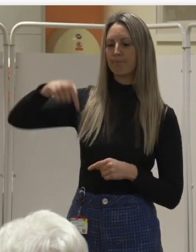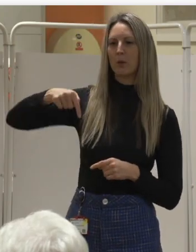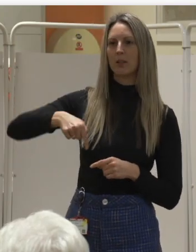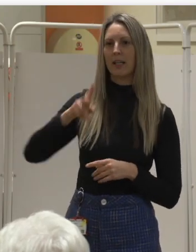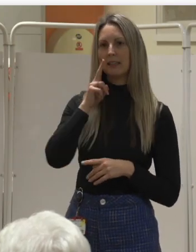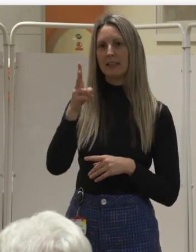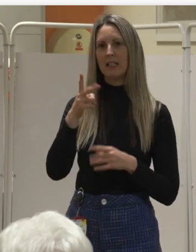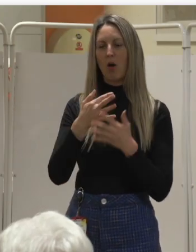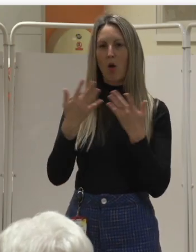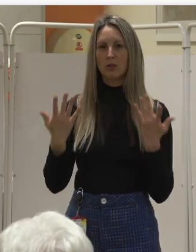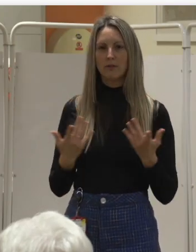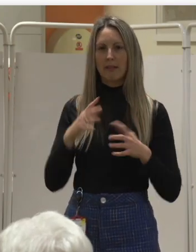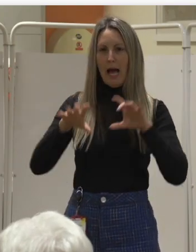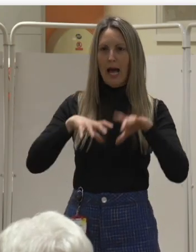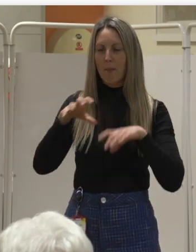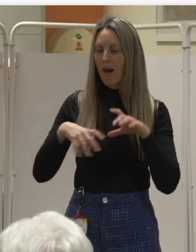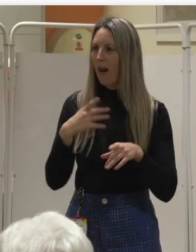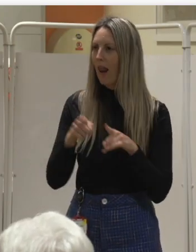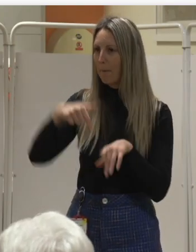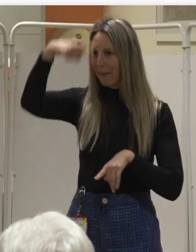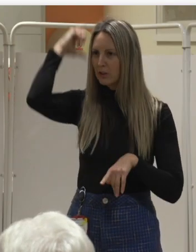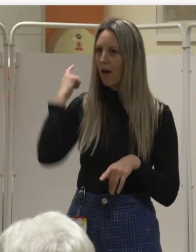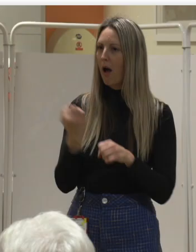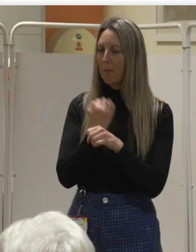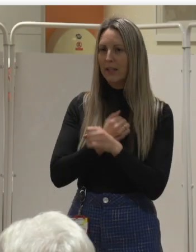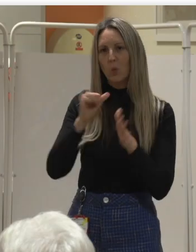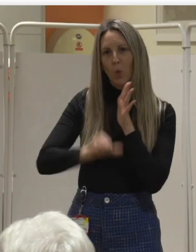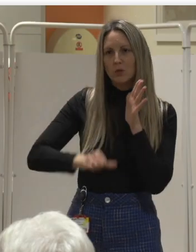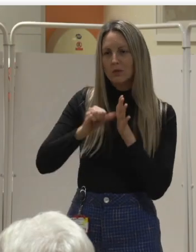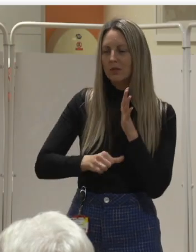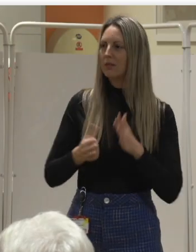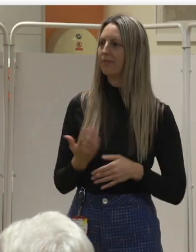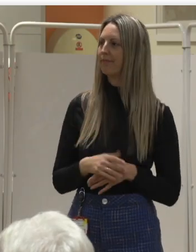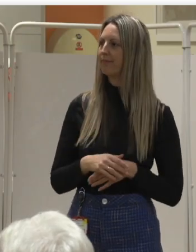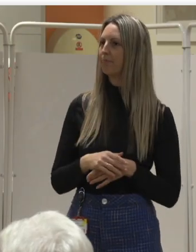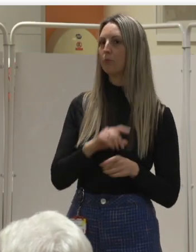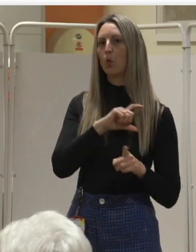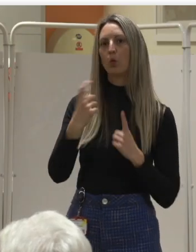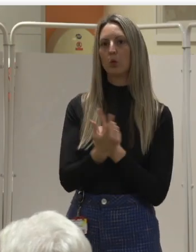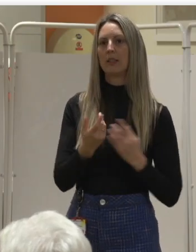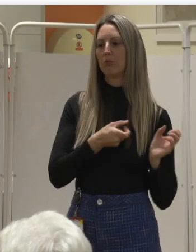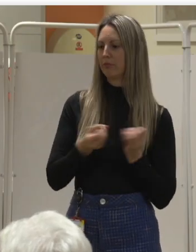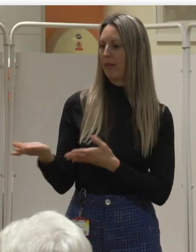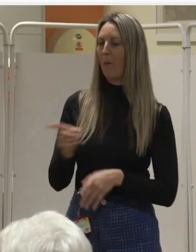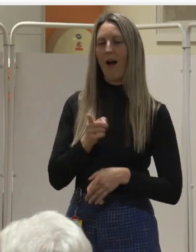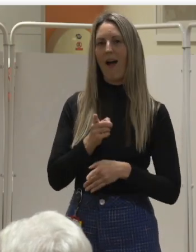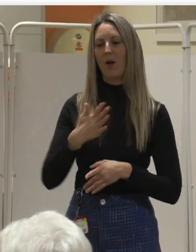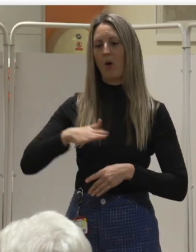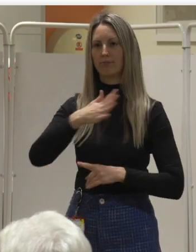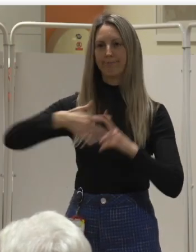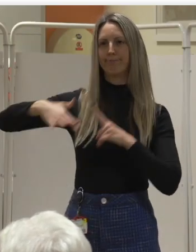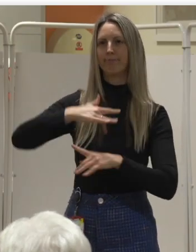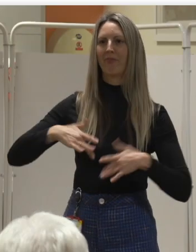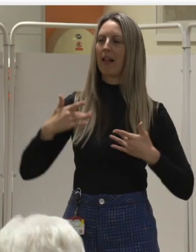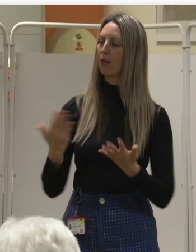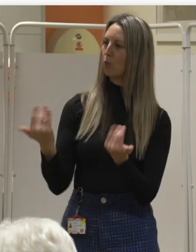of wicker. They're all provided by the charity to try and make the environment feel more welcoming, to help